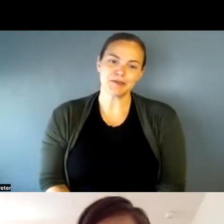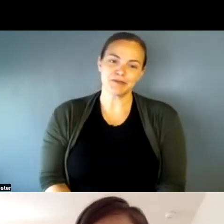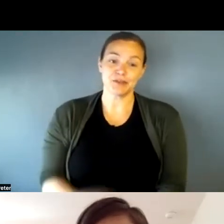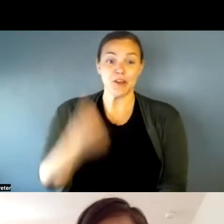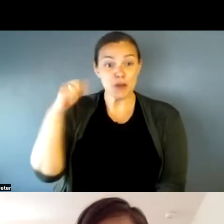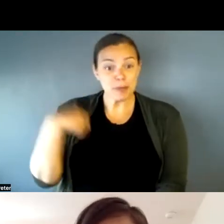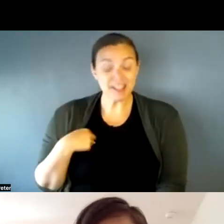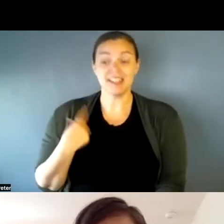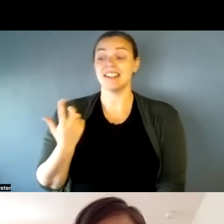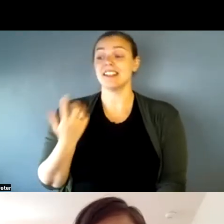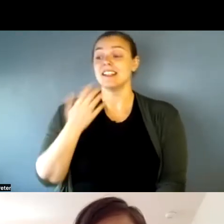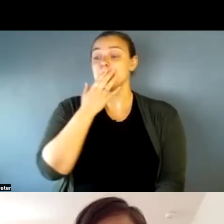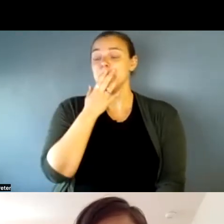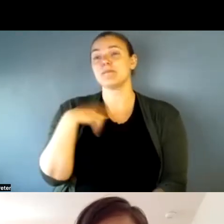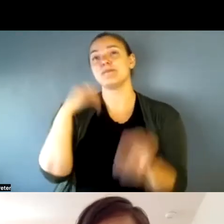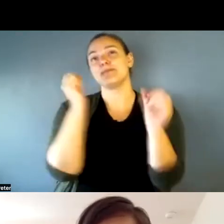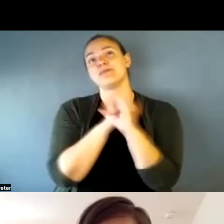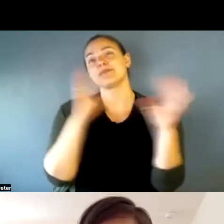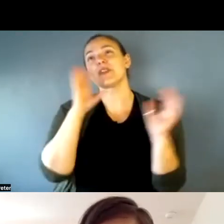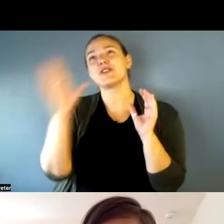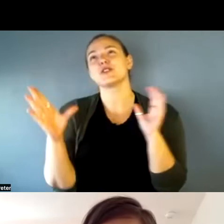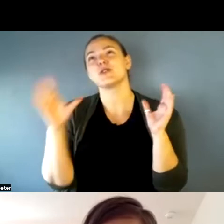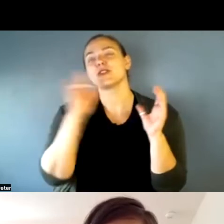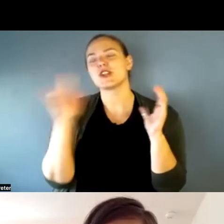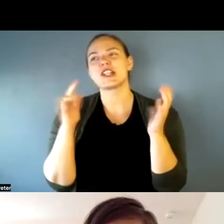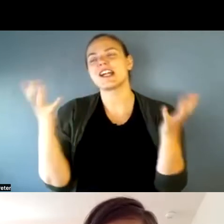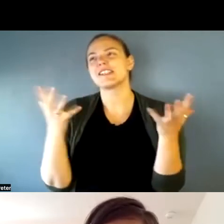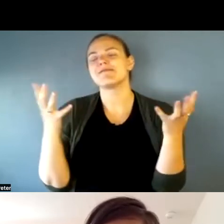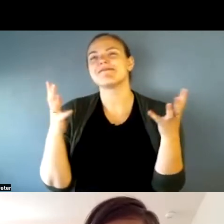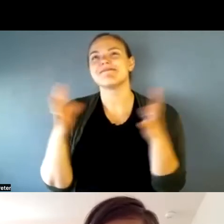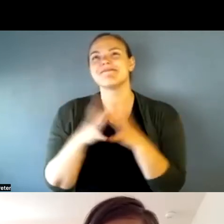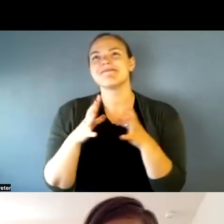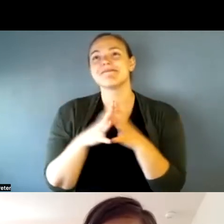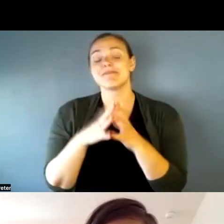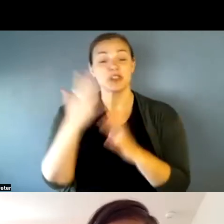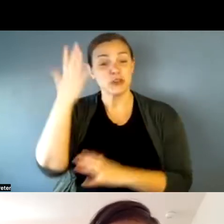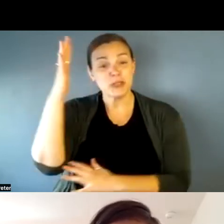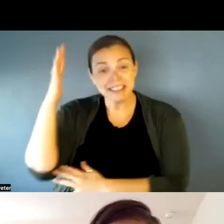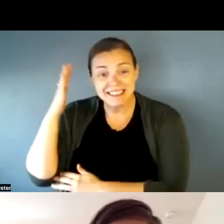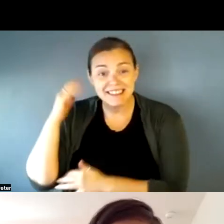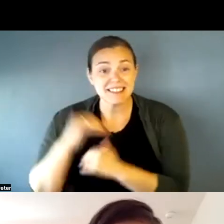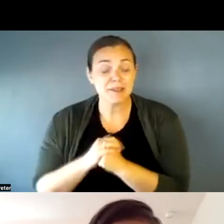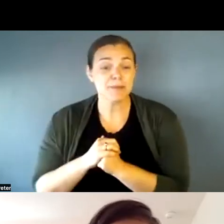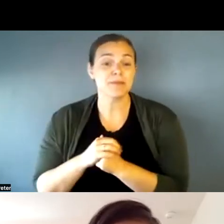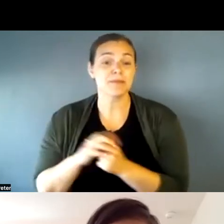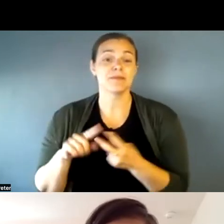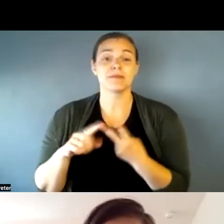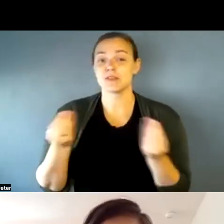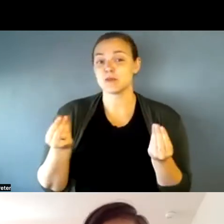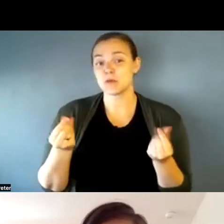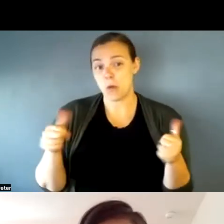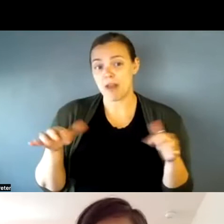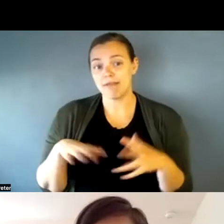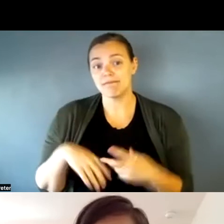me, when I think about the future, I think about trees and I think about soil, both of